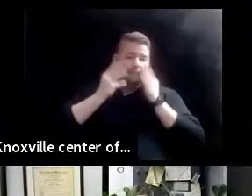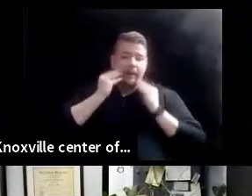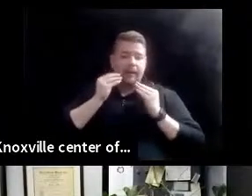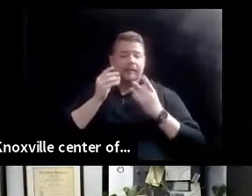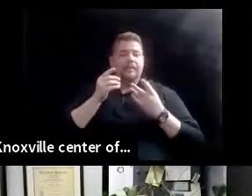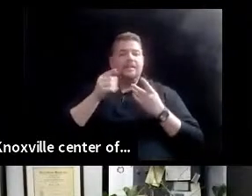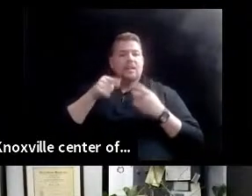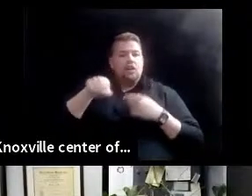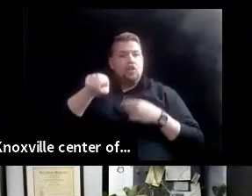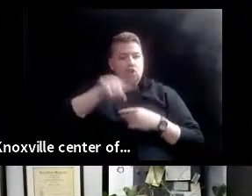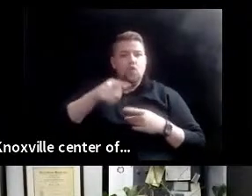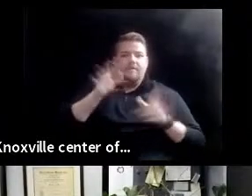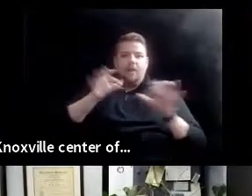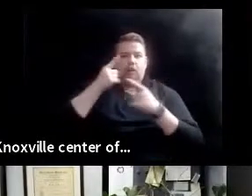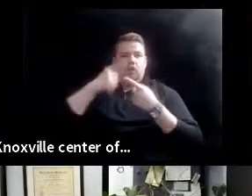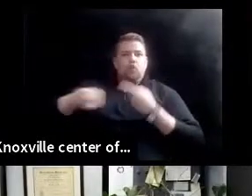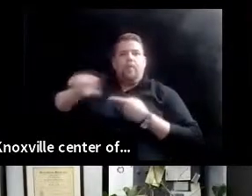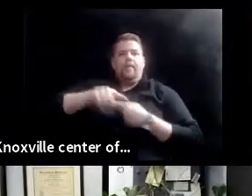them.